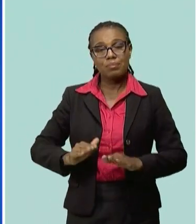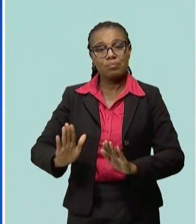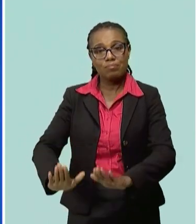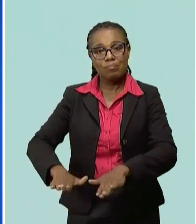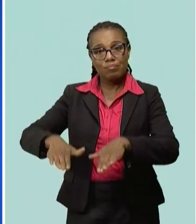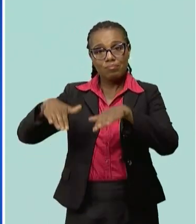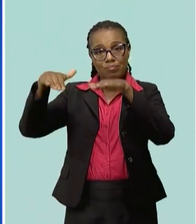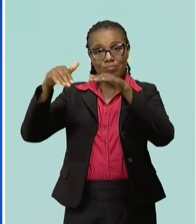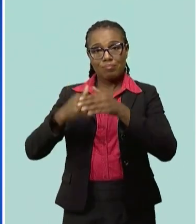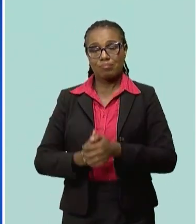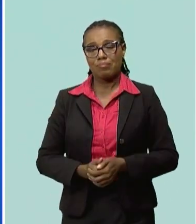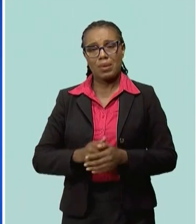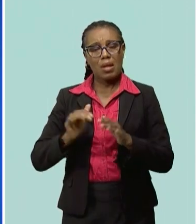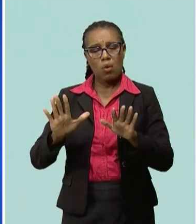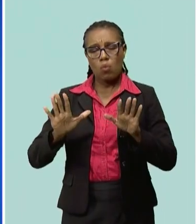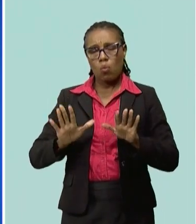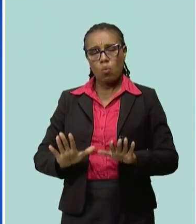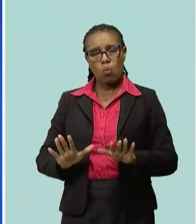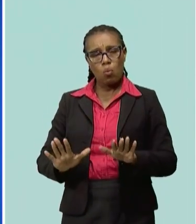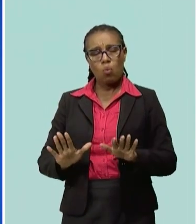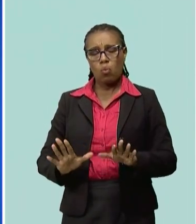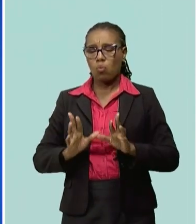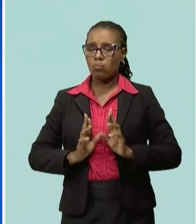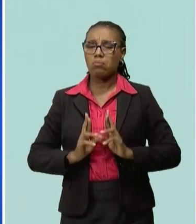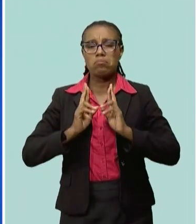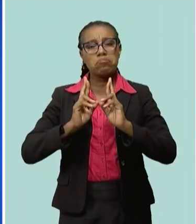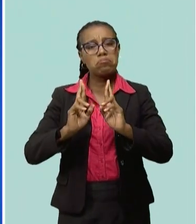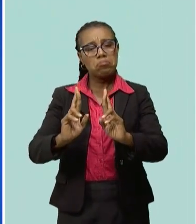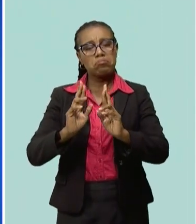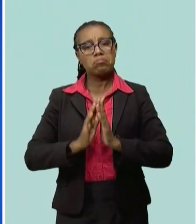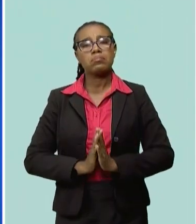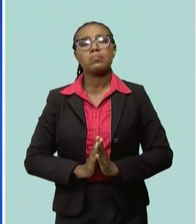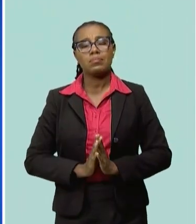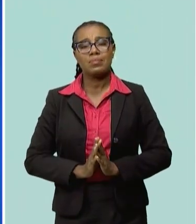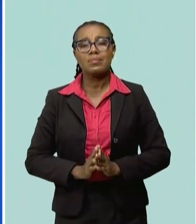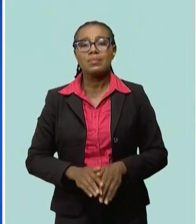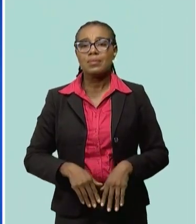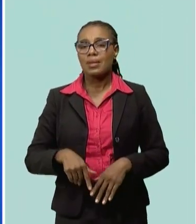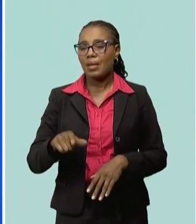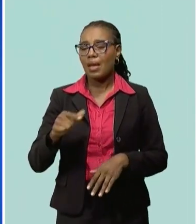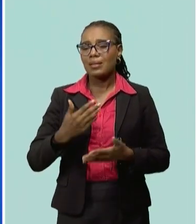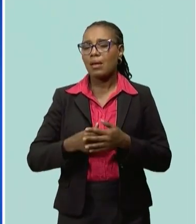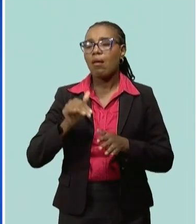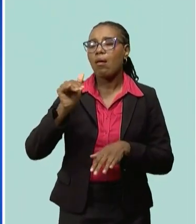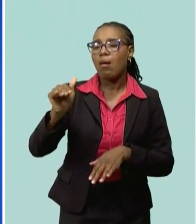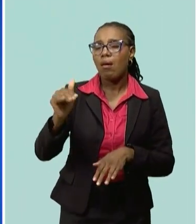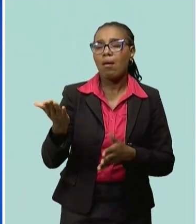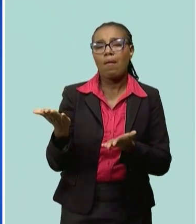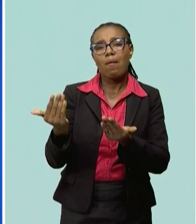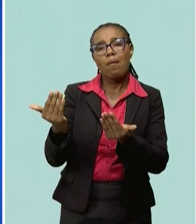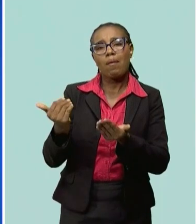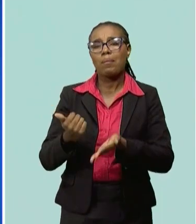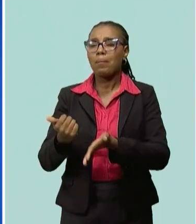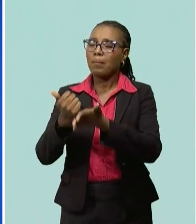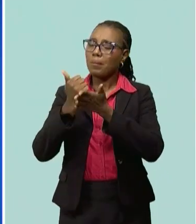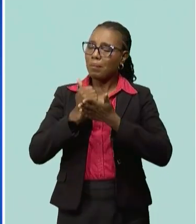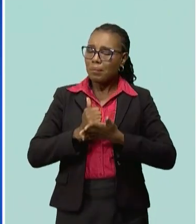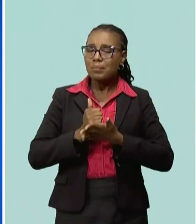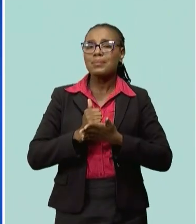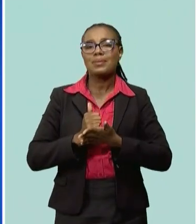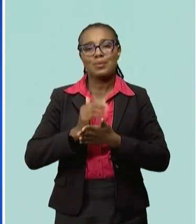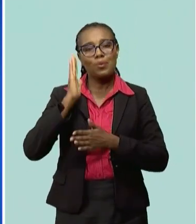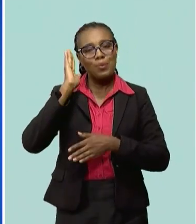and he was very cool, polite, and respectable, and you could call on him anytime for